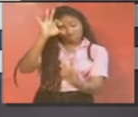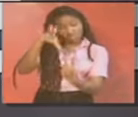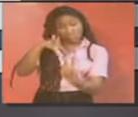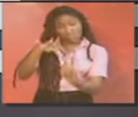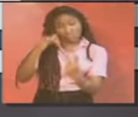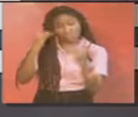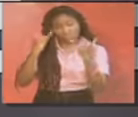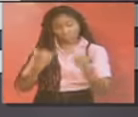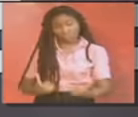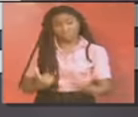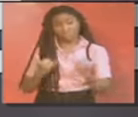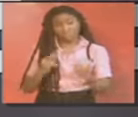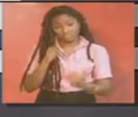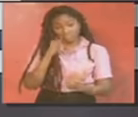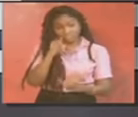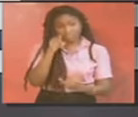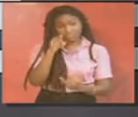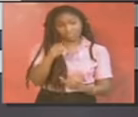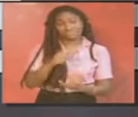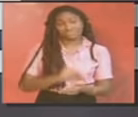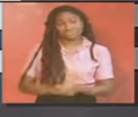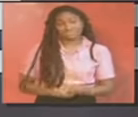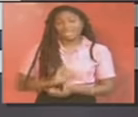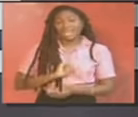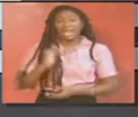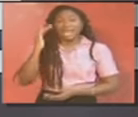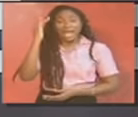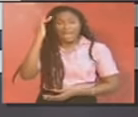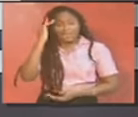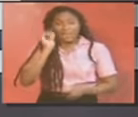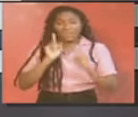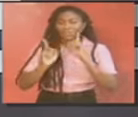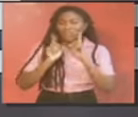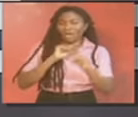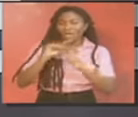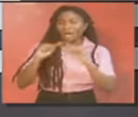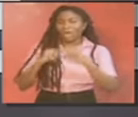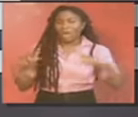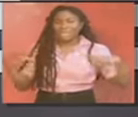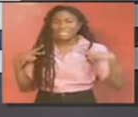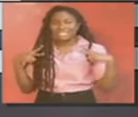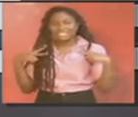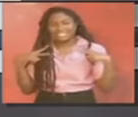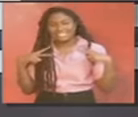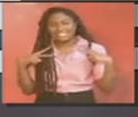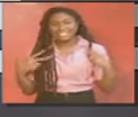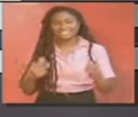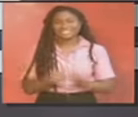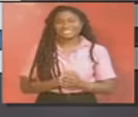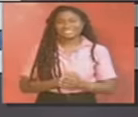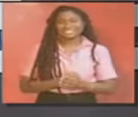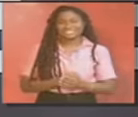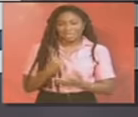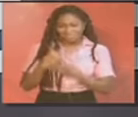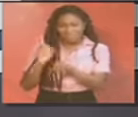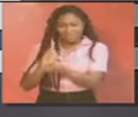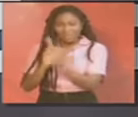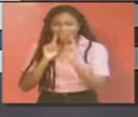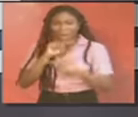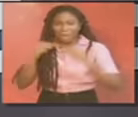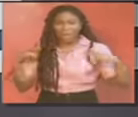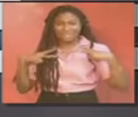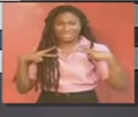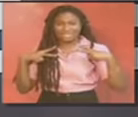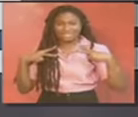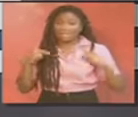hands. I know that we spoke a lot about the holiday season with both Ms. Alcantara and Dr. Hines, but the